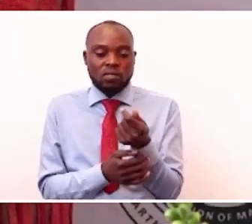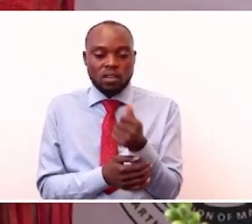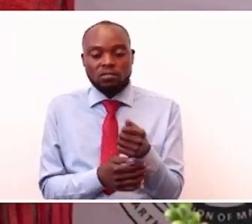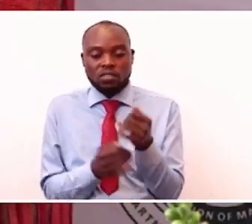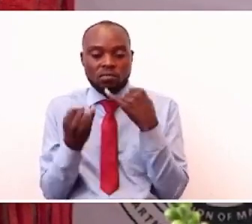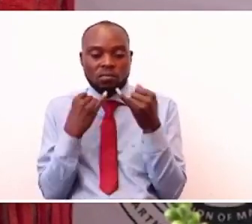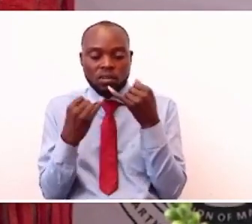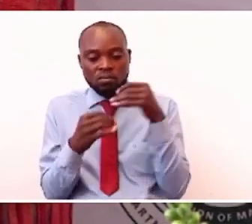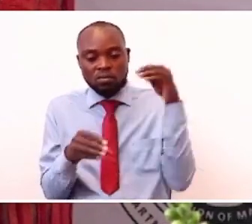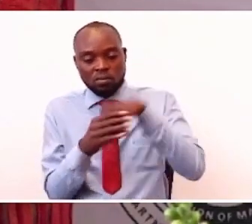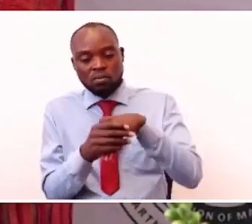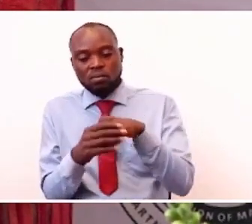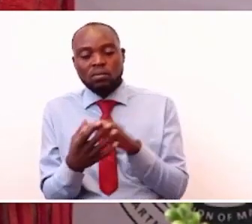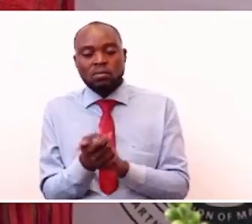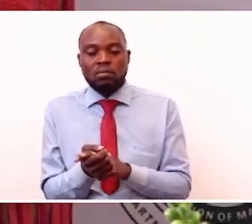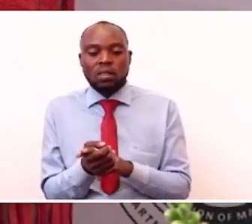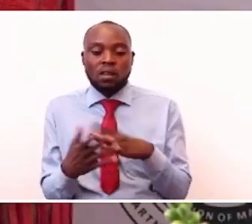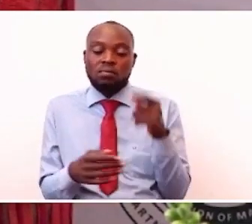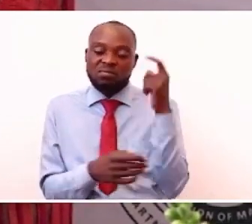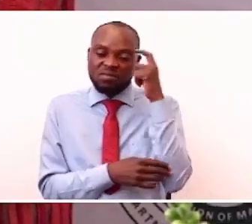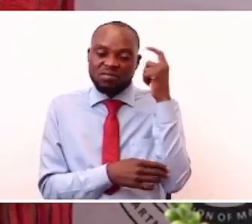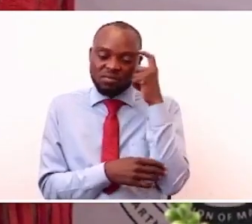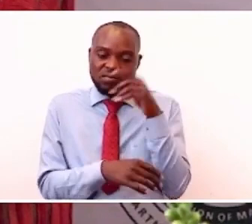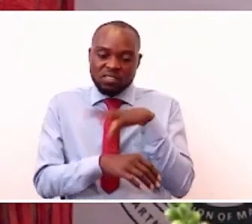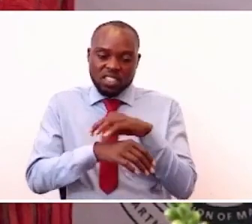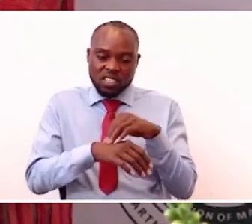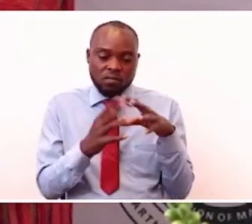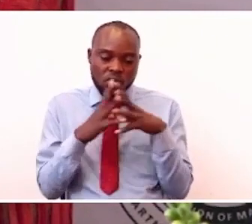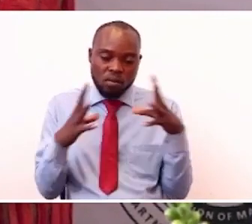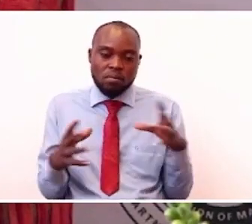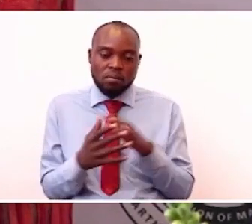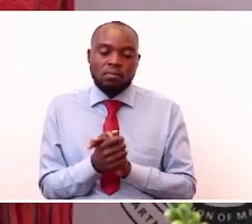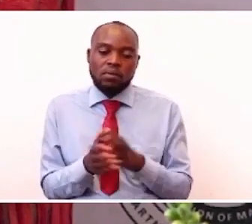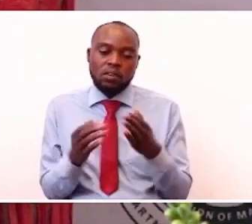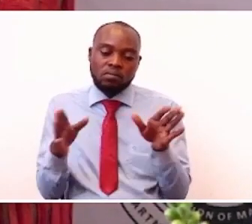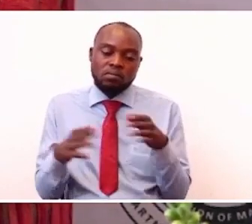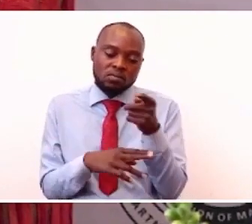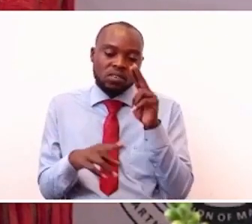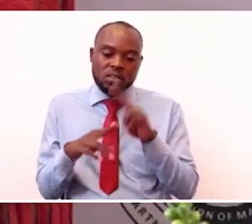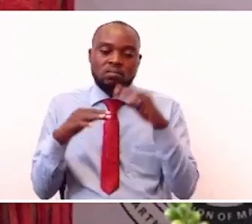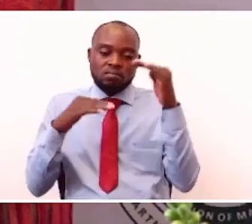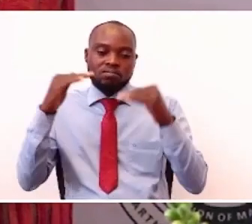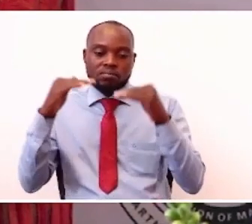and financial information is sensitive data. This also needs to be balanced with